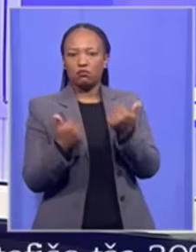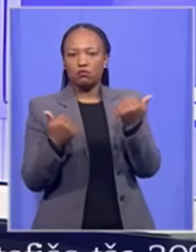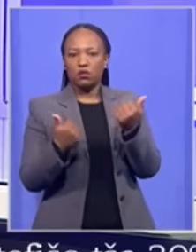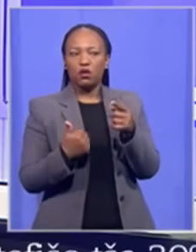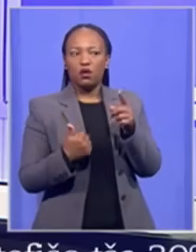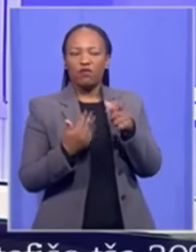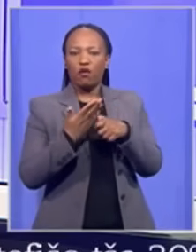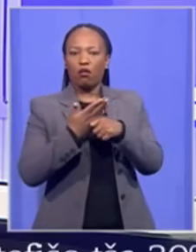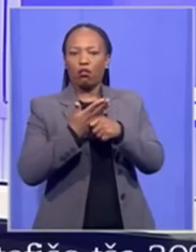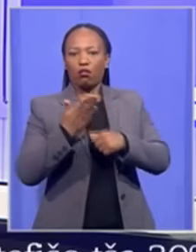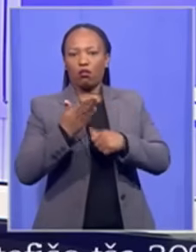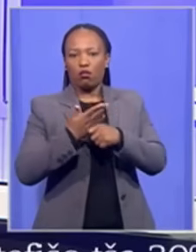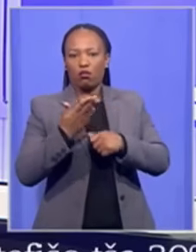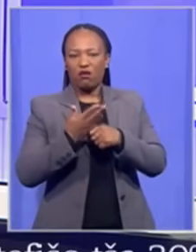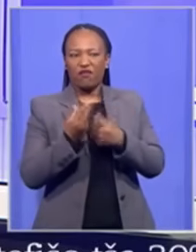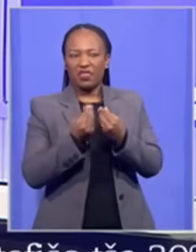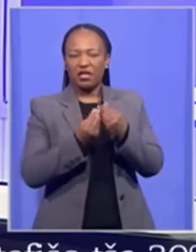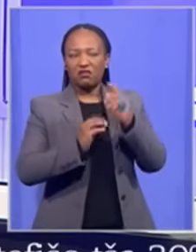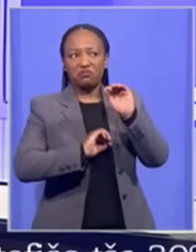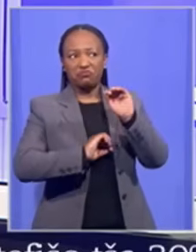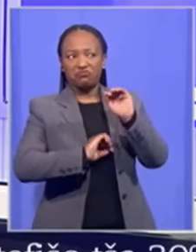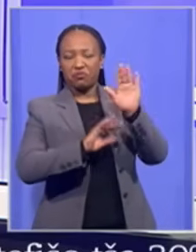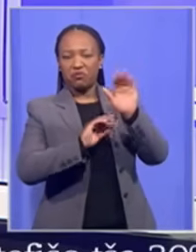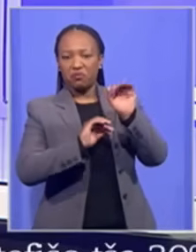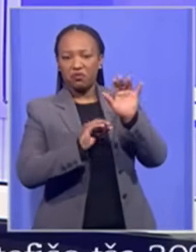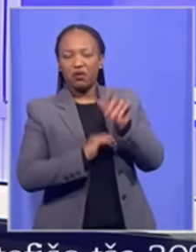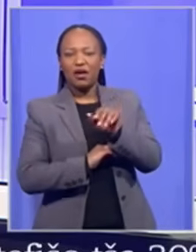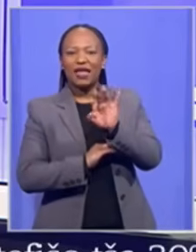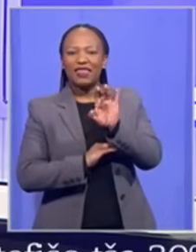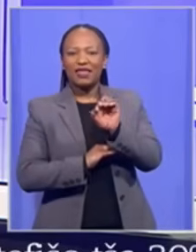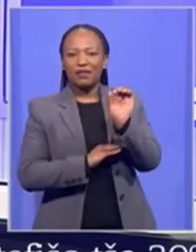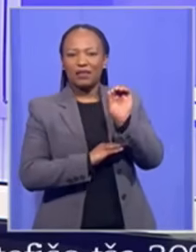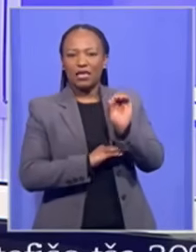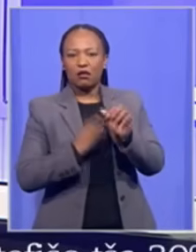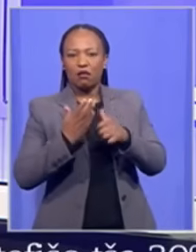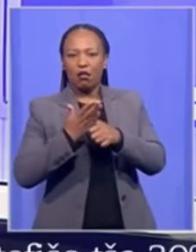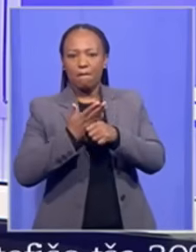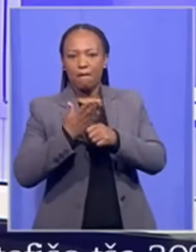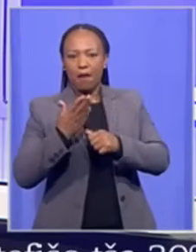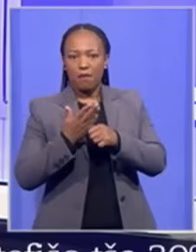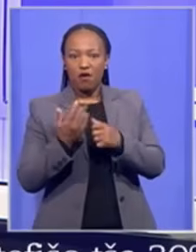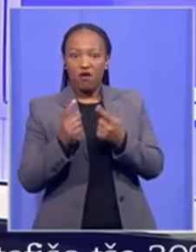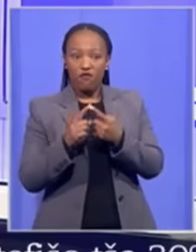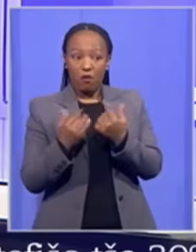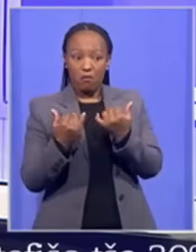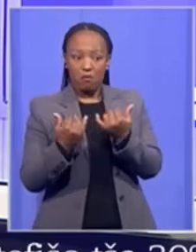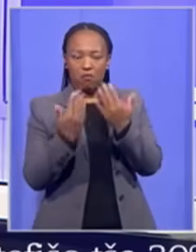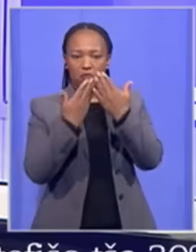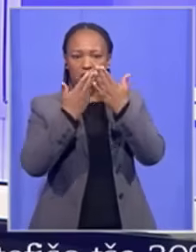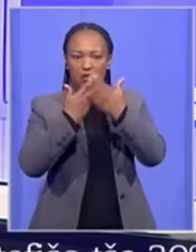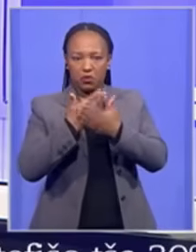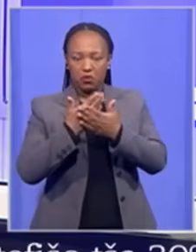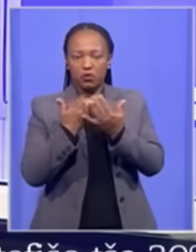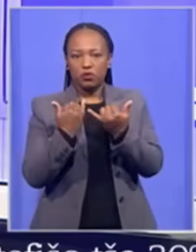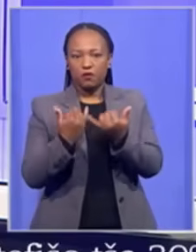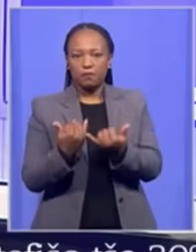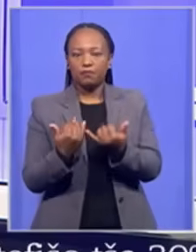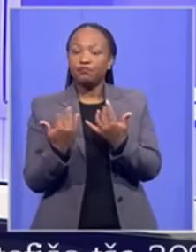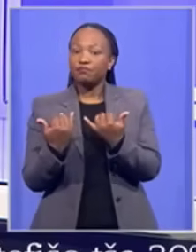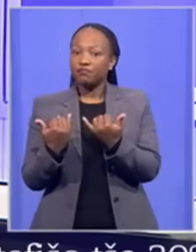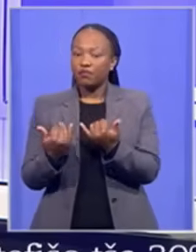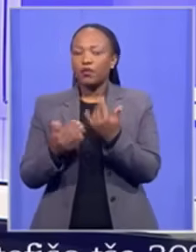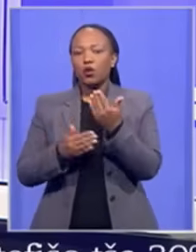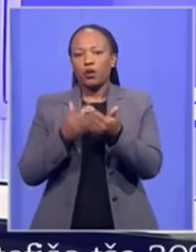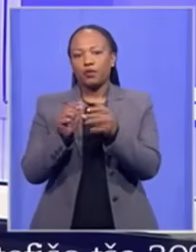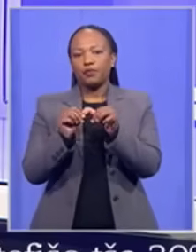bala le Afrika Borwa mo ye oketšago ditifišo ka diperesente tše 30 go tloga yona bošego gare bjo gomme re tšwetša yona temana ele pele